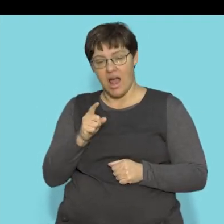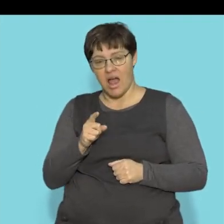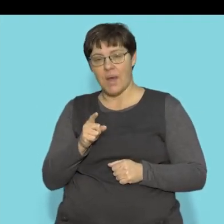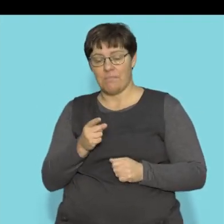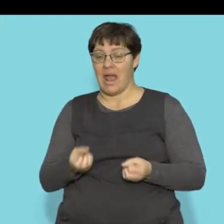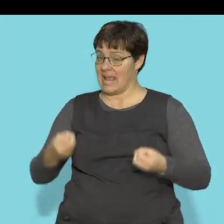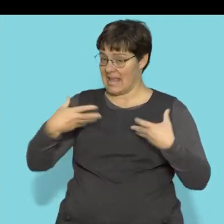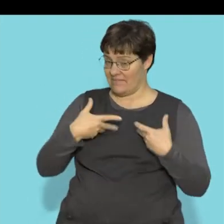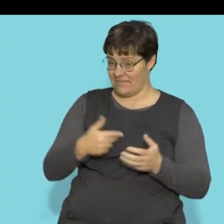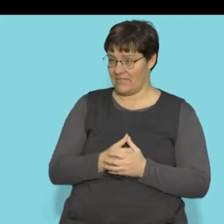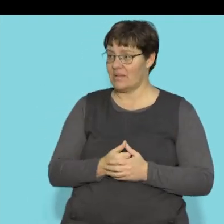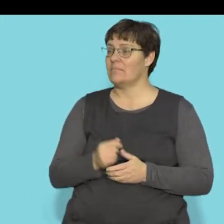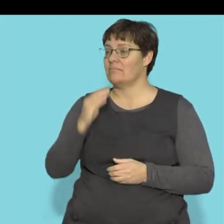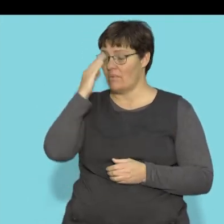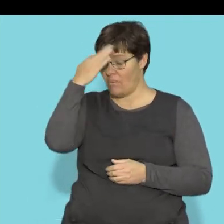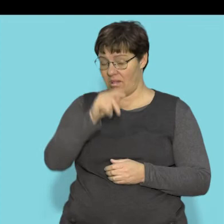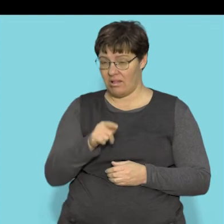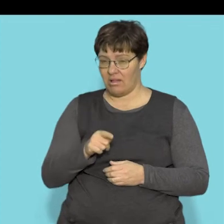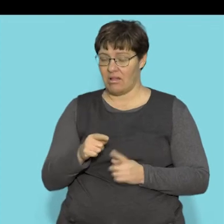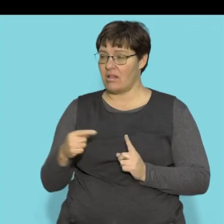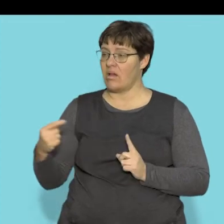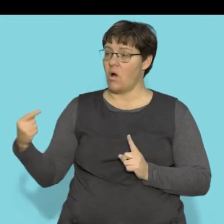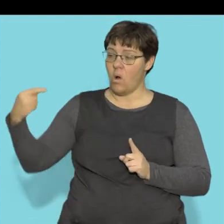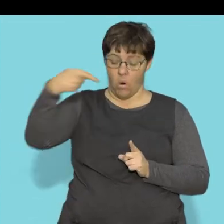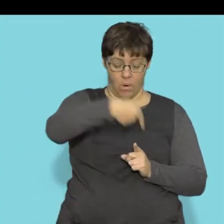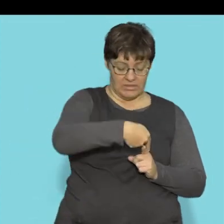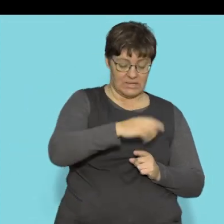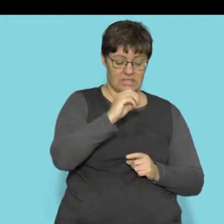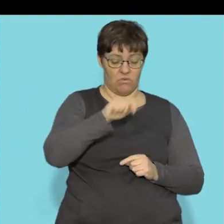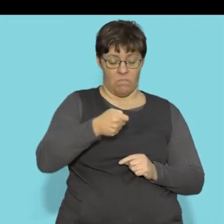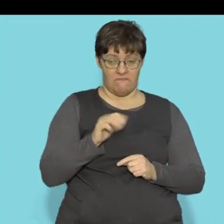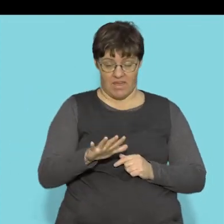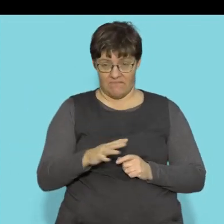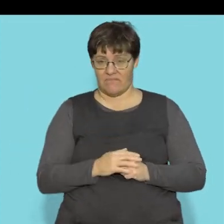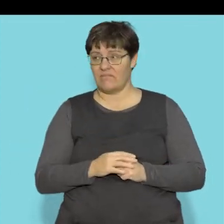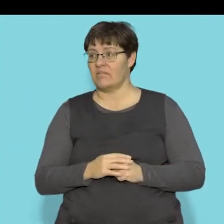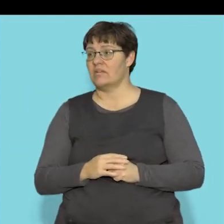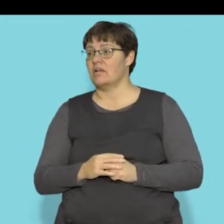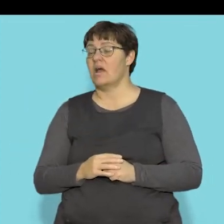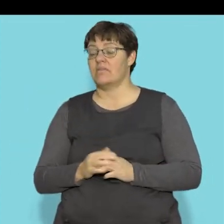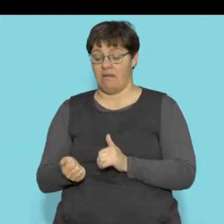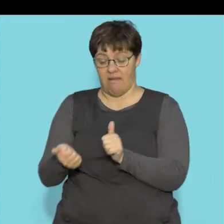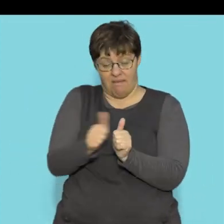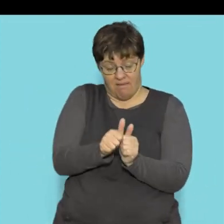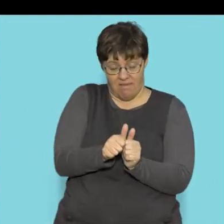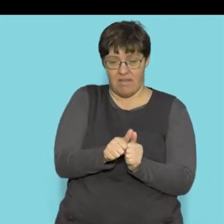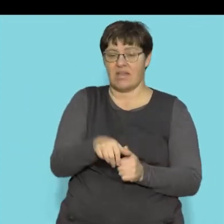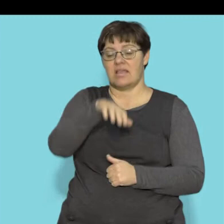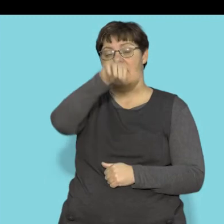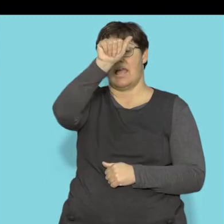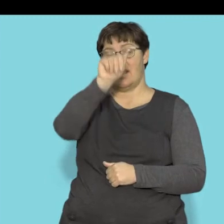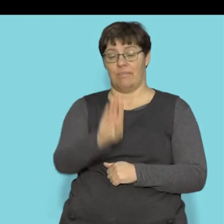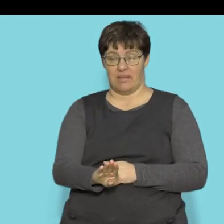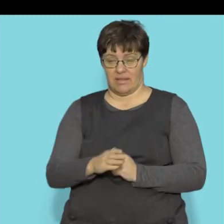the angle that's given. So I can see that the opposite side is 0,5, the adjacent side is